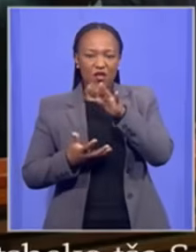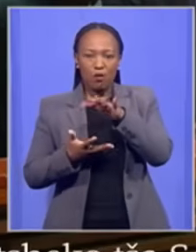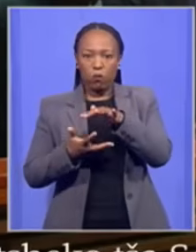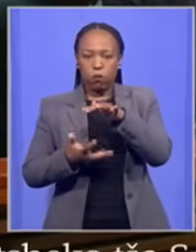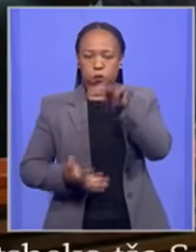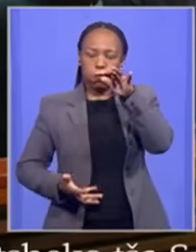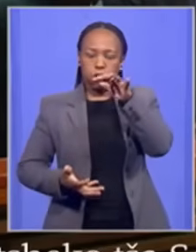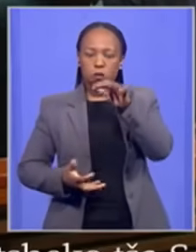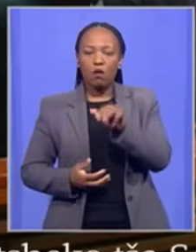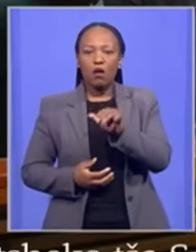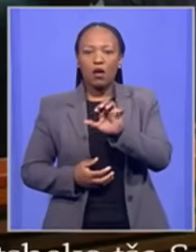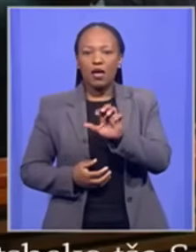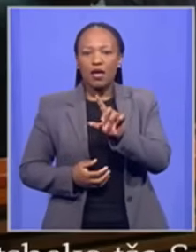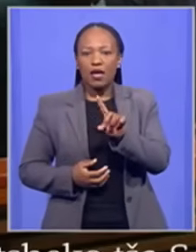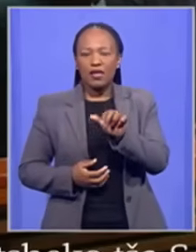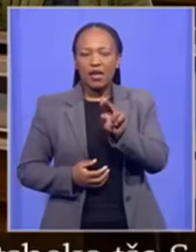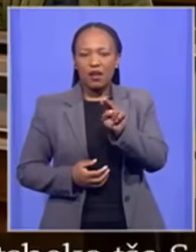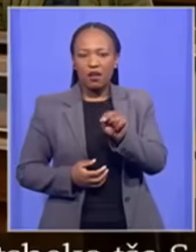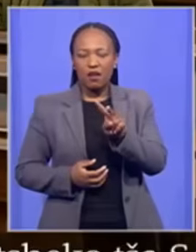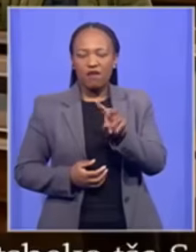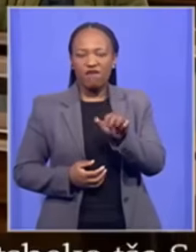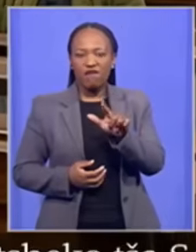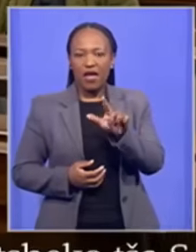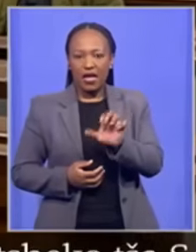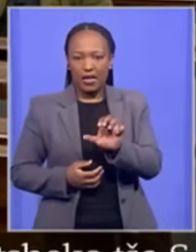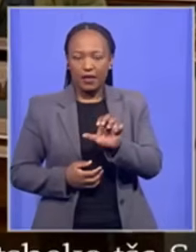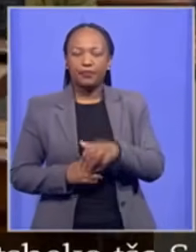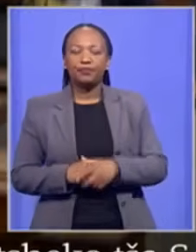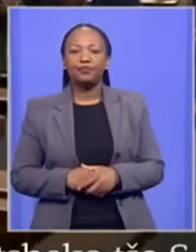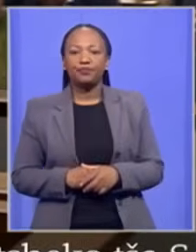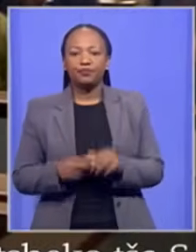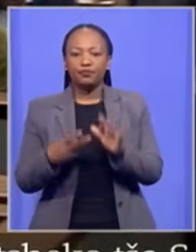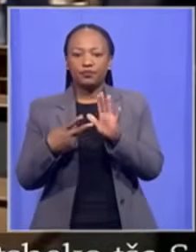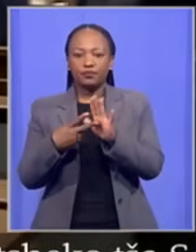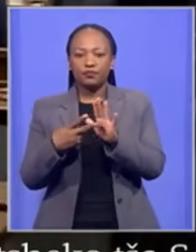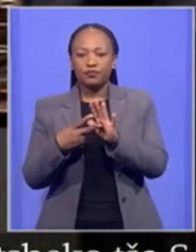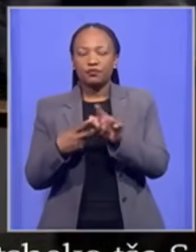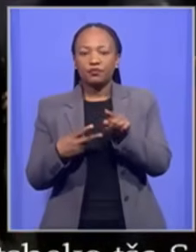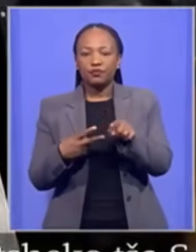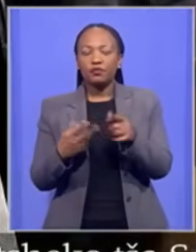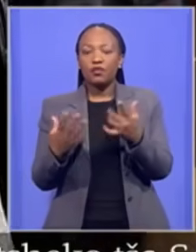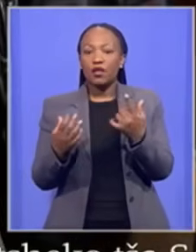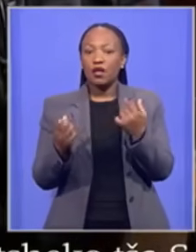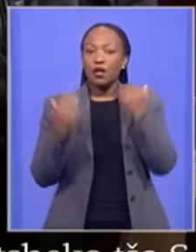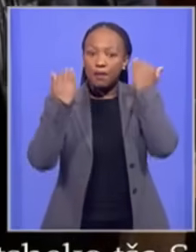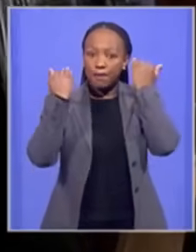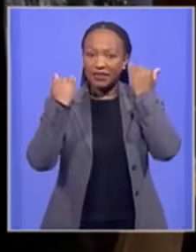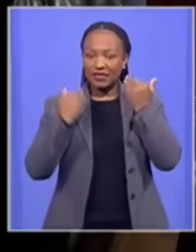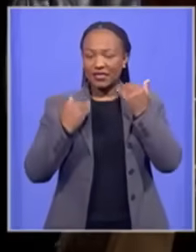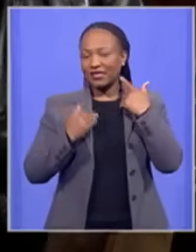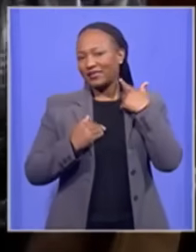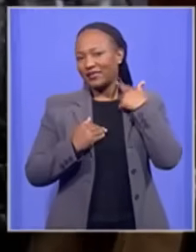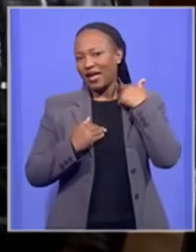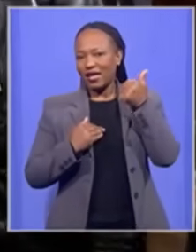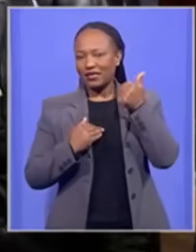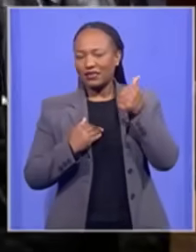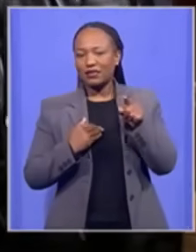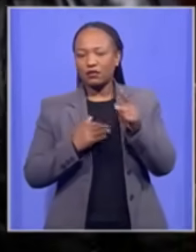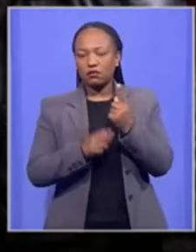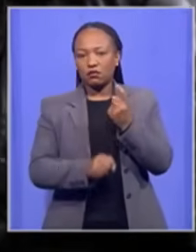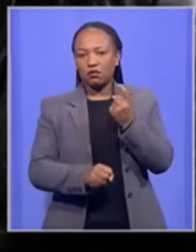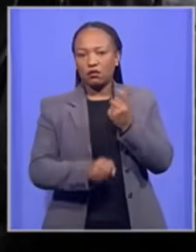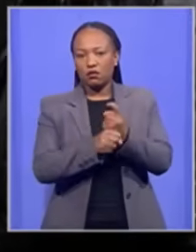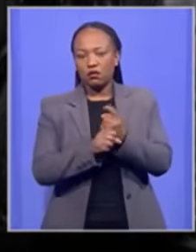ka Edenvale ka Ngwatobošego. Go sa le bjalo kgorotsheko ya magistrata wa Alexandra e ganeditše katiso